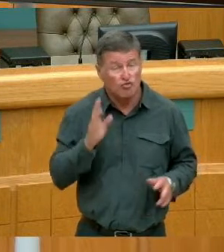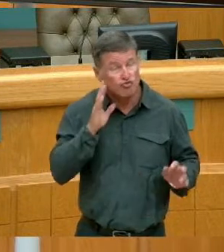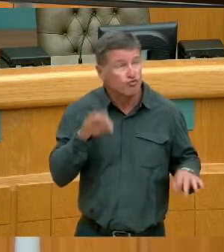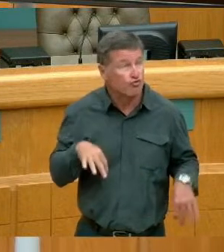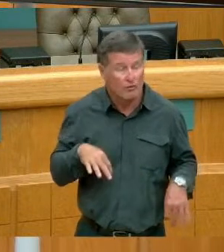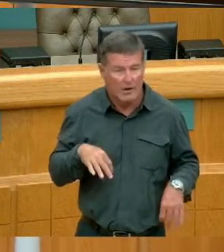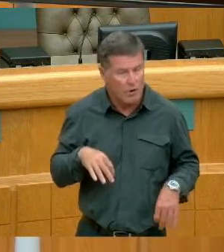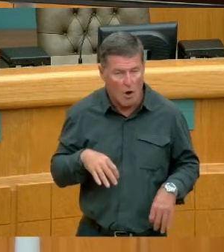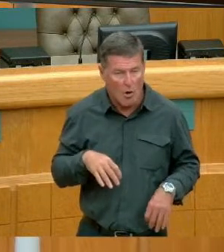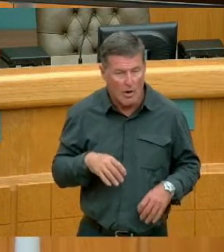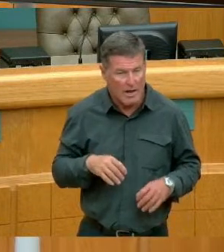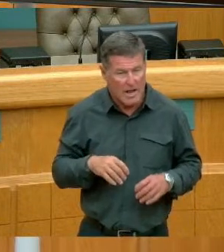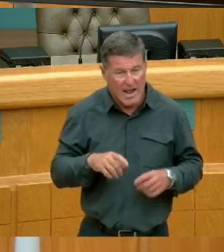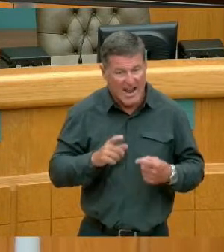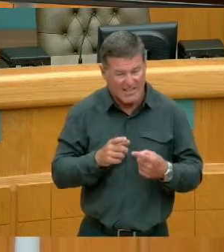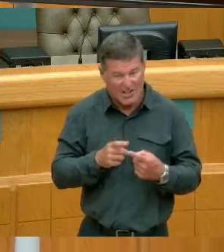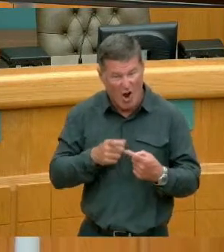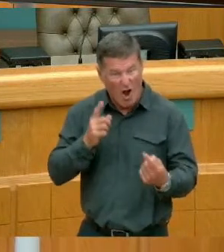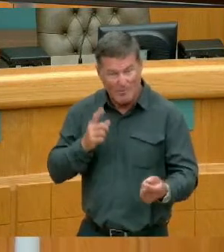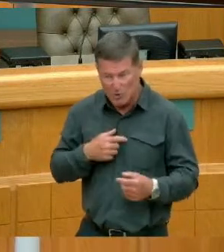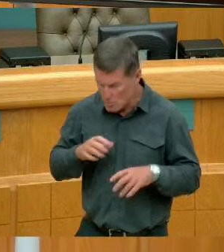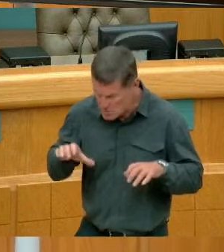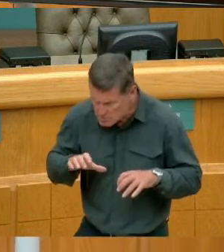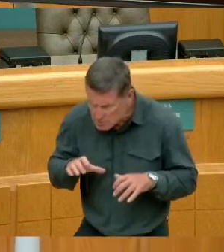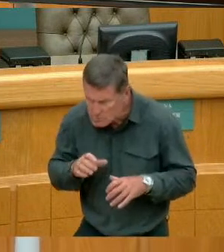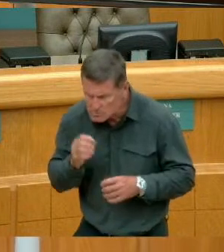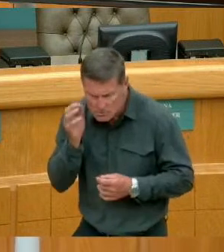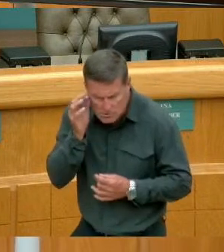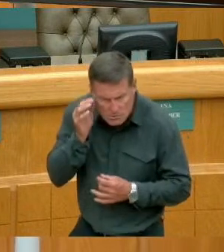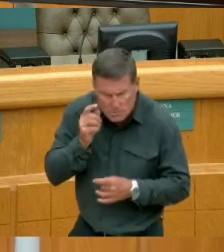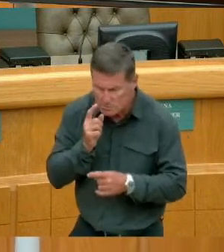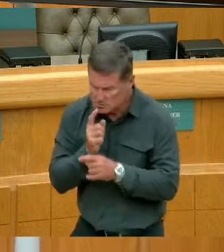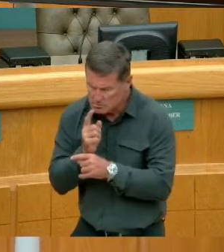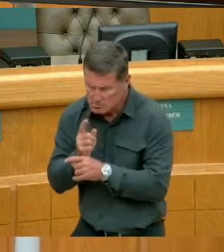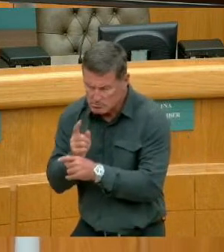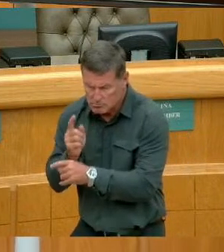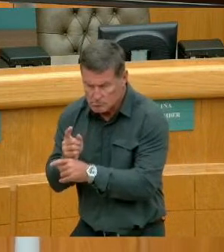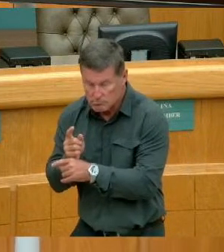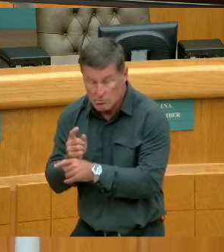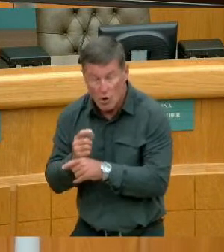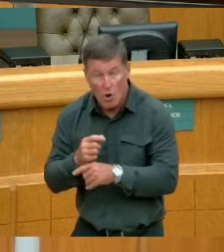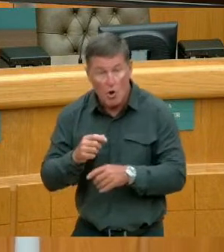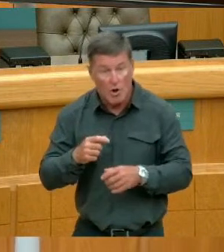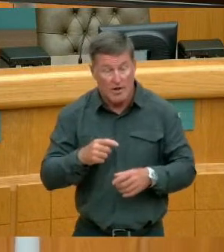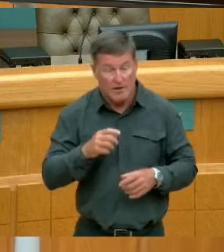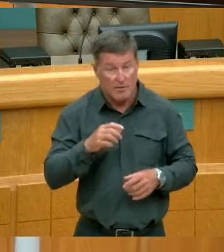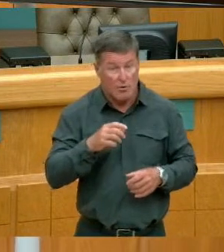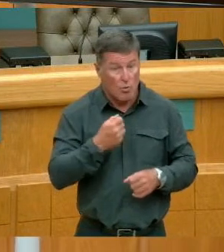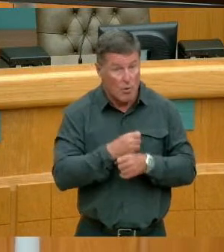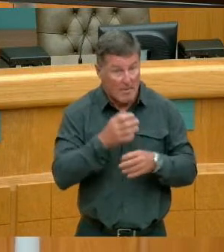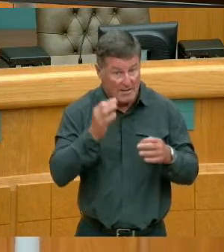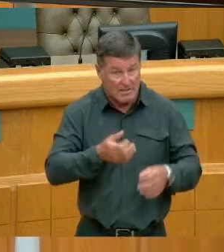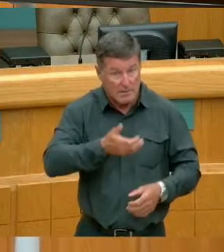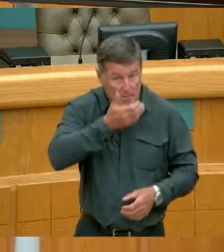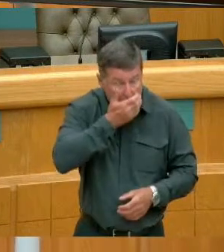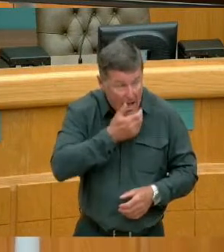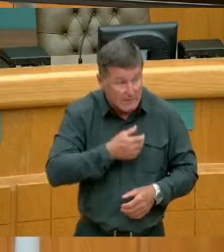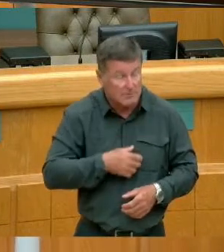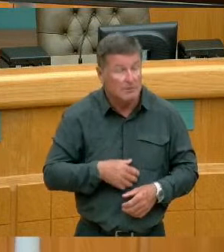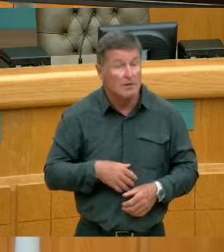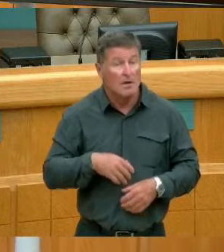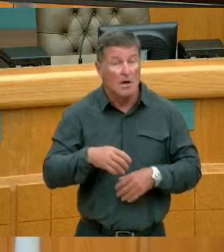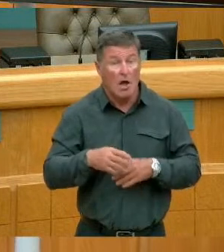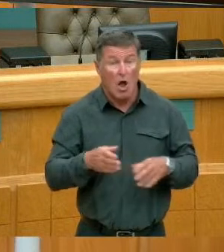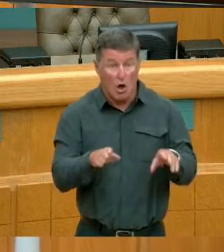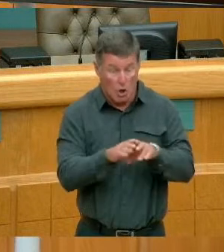today, particularly over this next weekend, will set us on the road to recovery. I really do. I think if we start putting